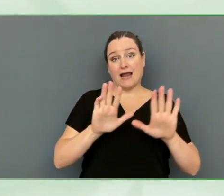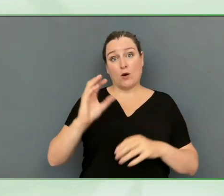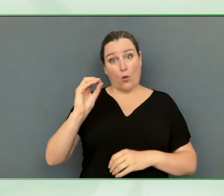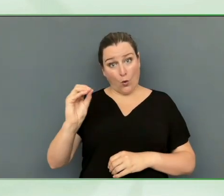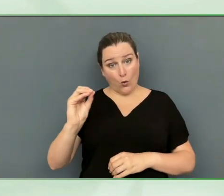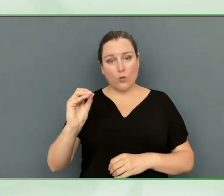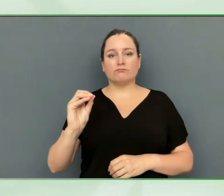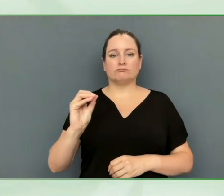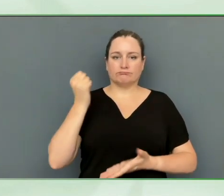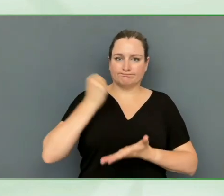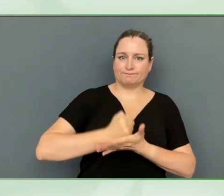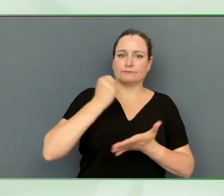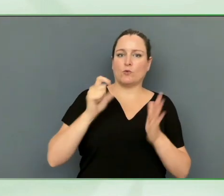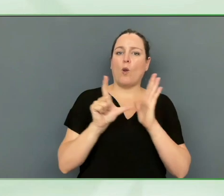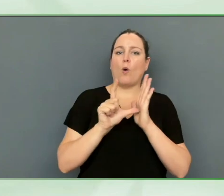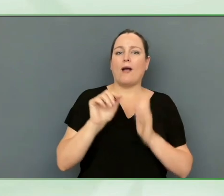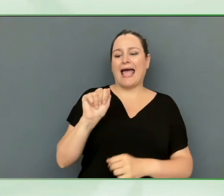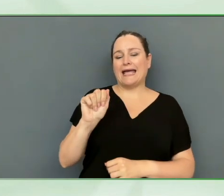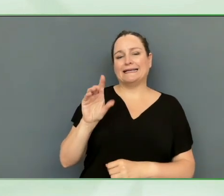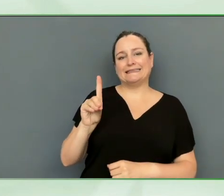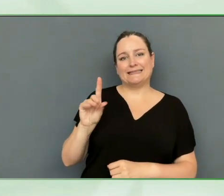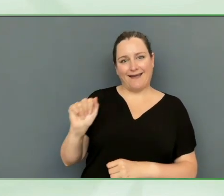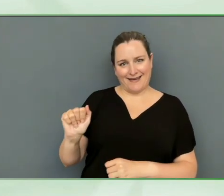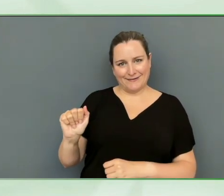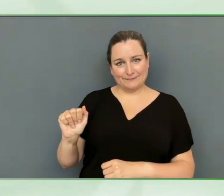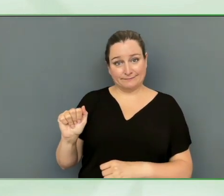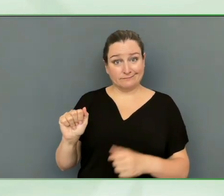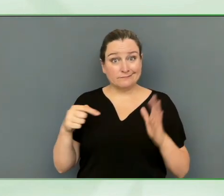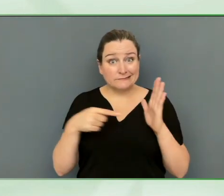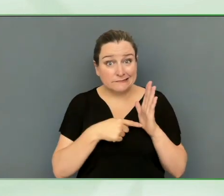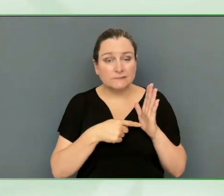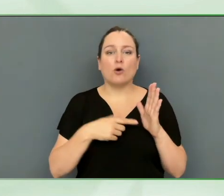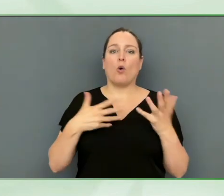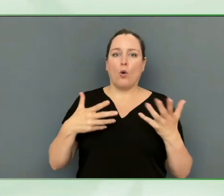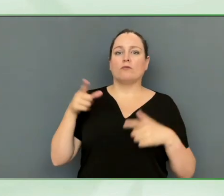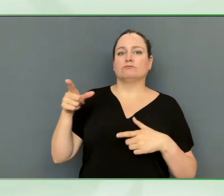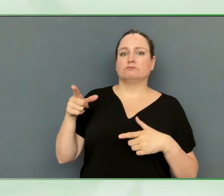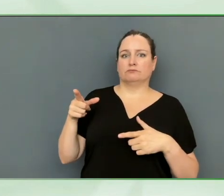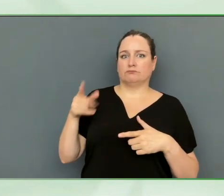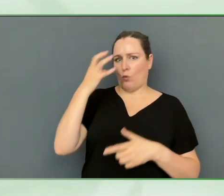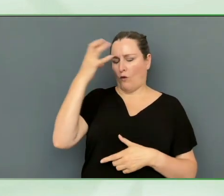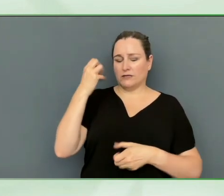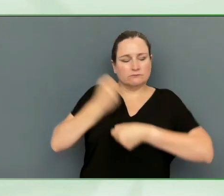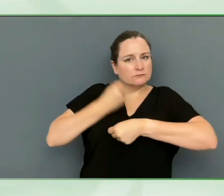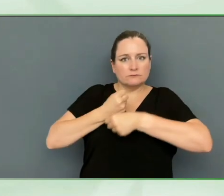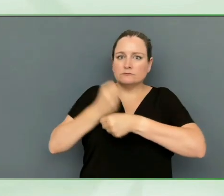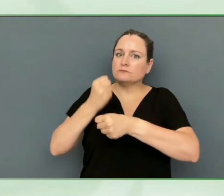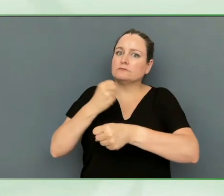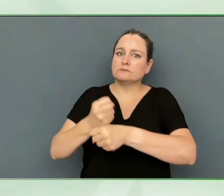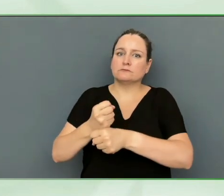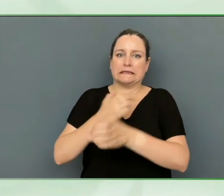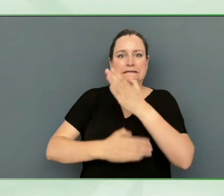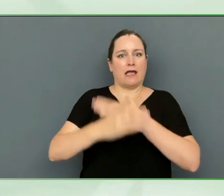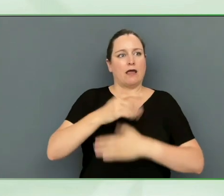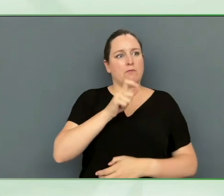effort put into increasing employment for people with disabilities. And it does not make sense if